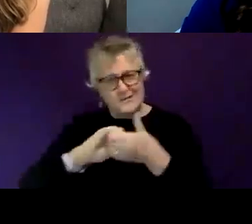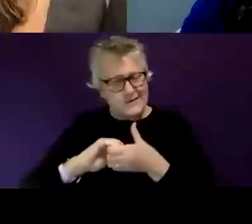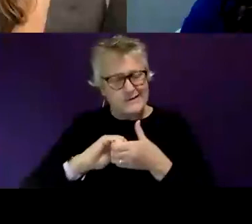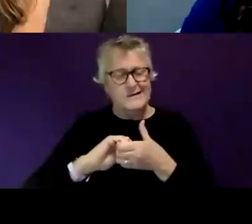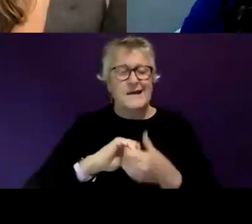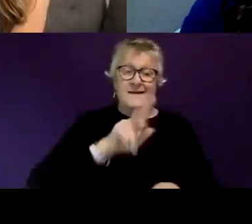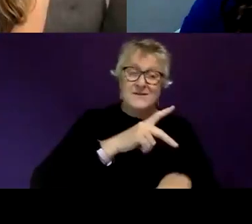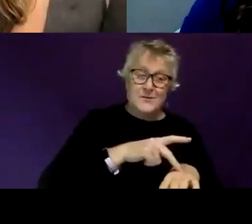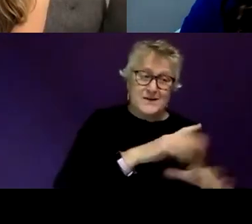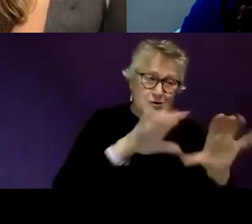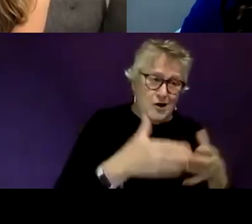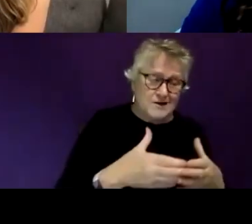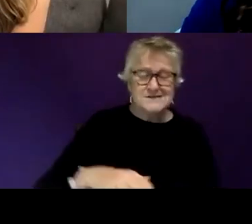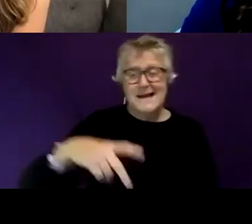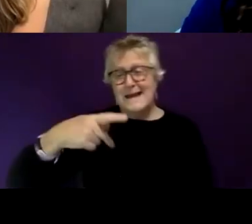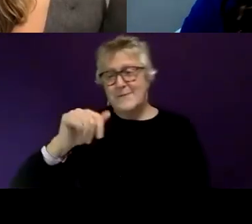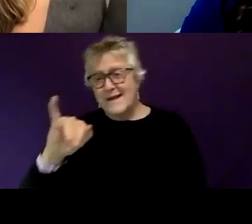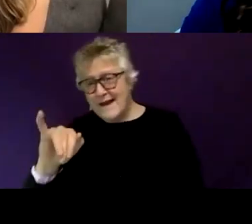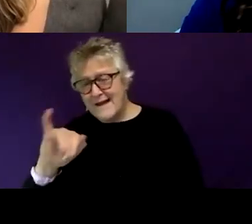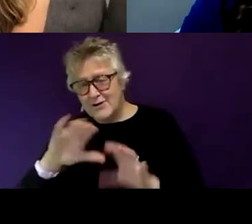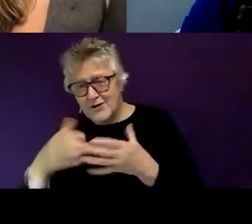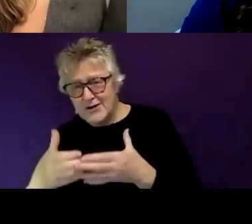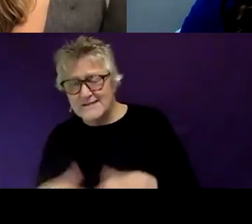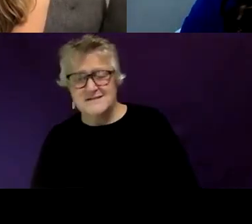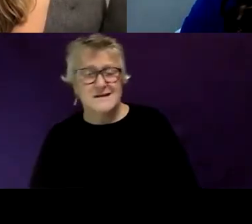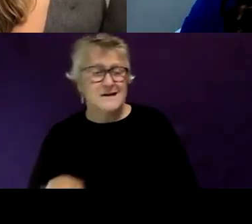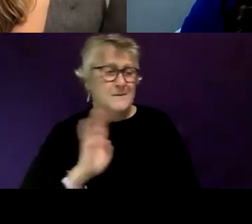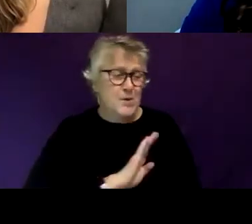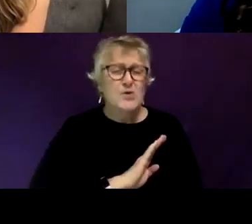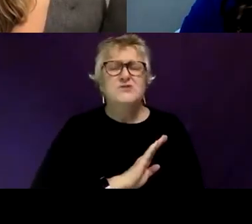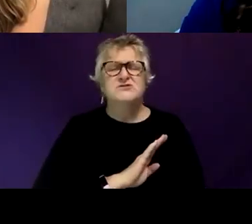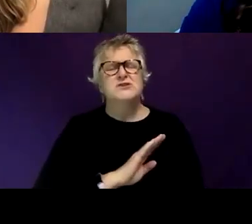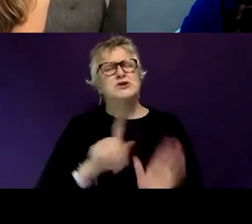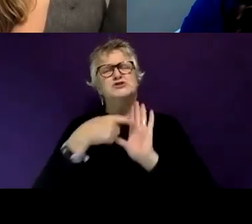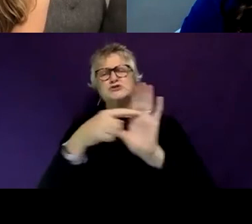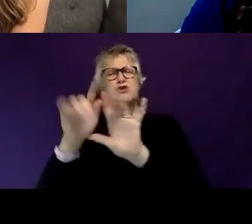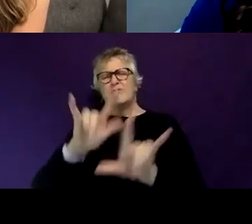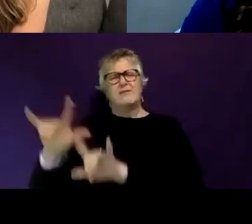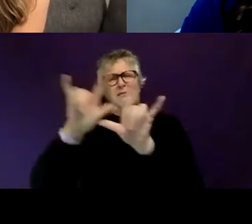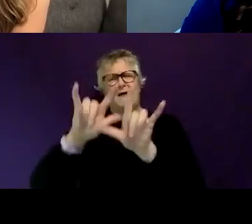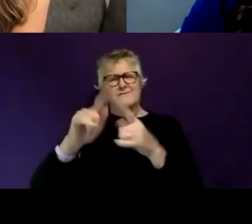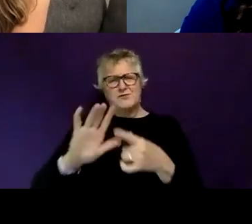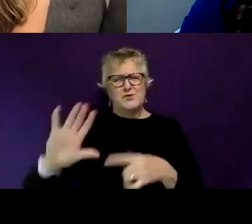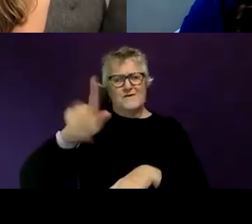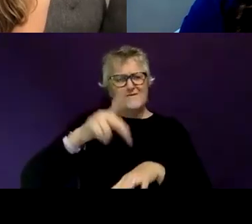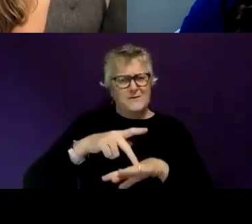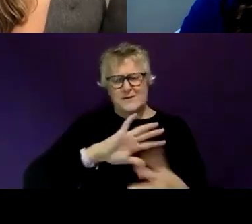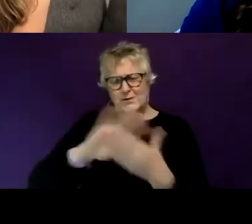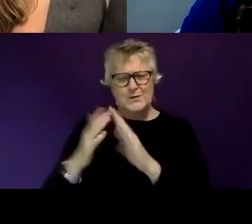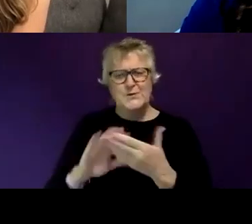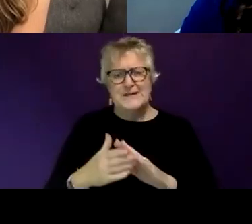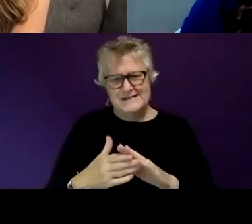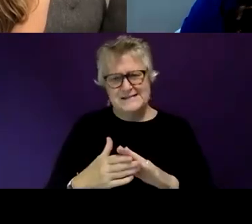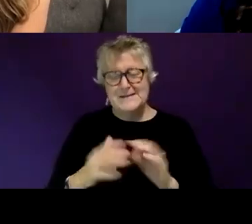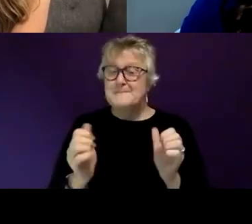Caucus, join boards, everything. Show the love to your Filipino communities. And with